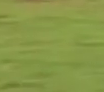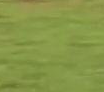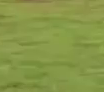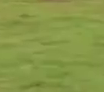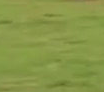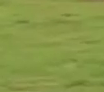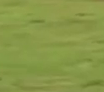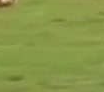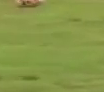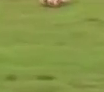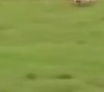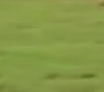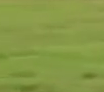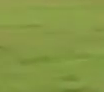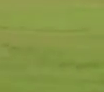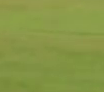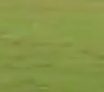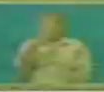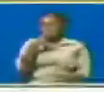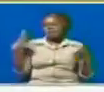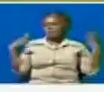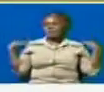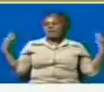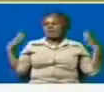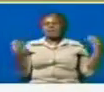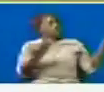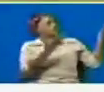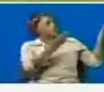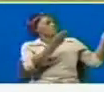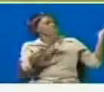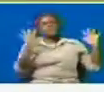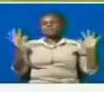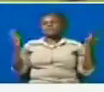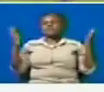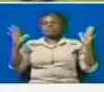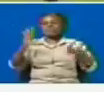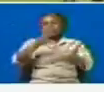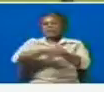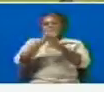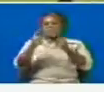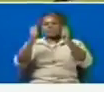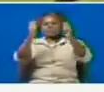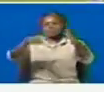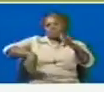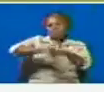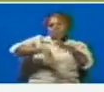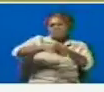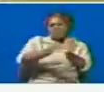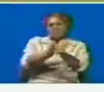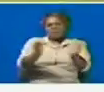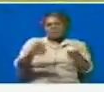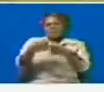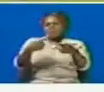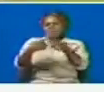It is all smiles at Gor Mahia's training ground. The team is still celebrating winning the Kenyan Premier League title for a record